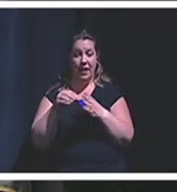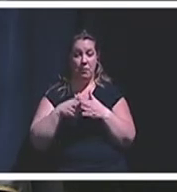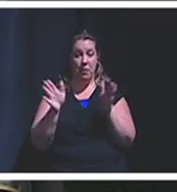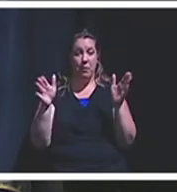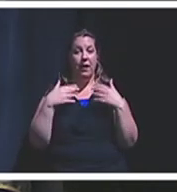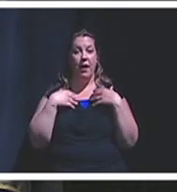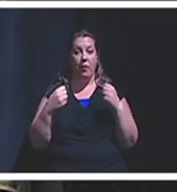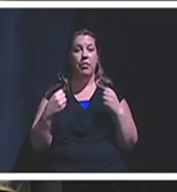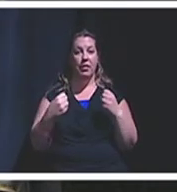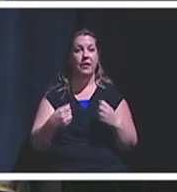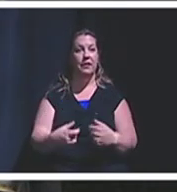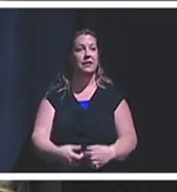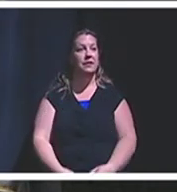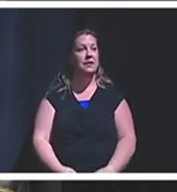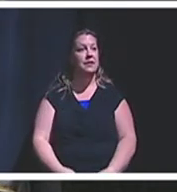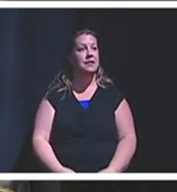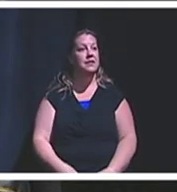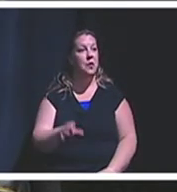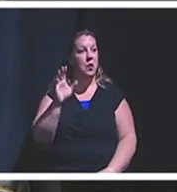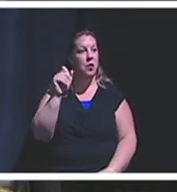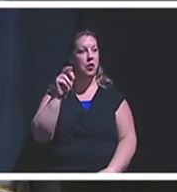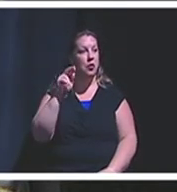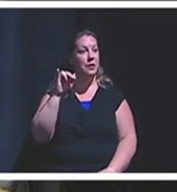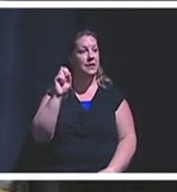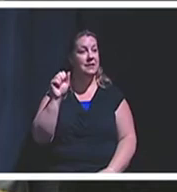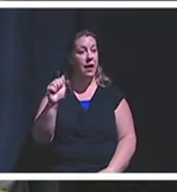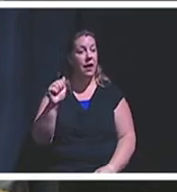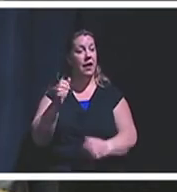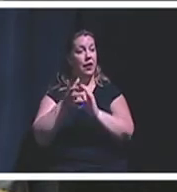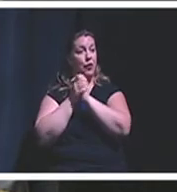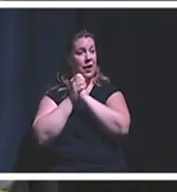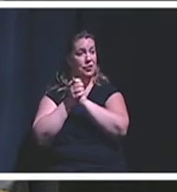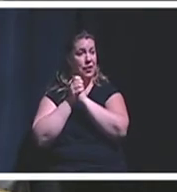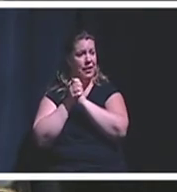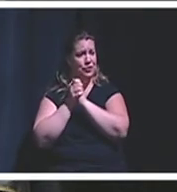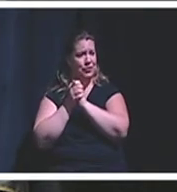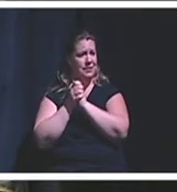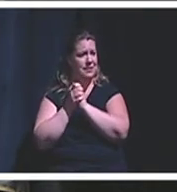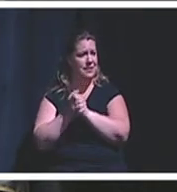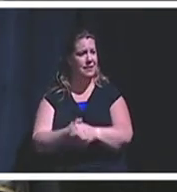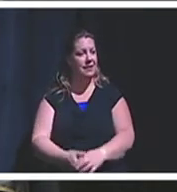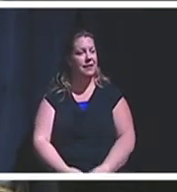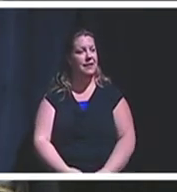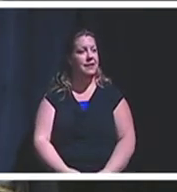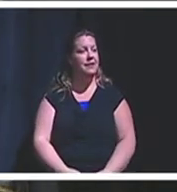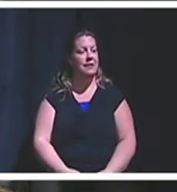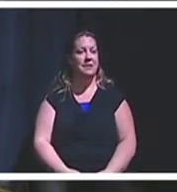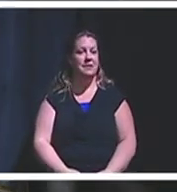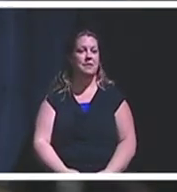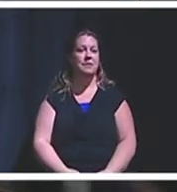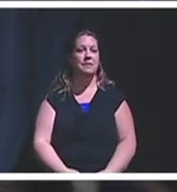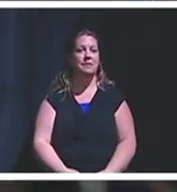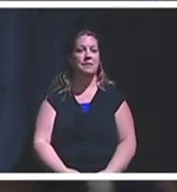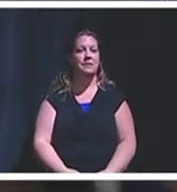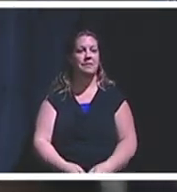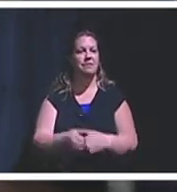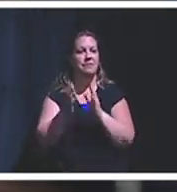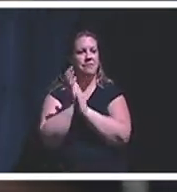health. So Carissa, congratulations. I think you've been